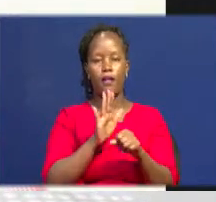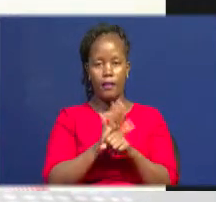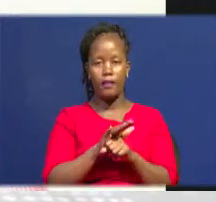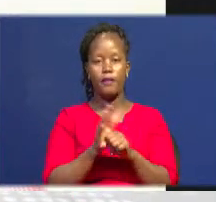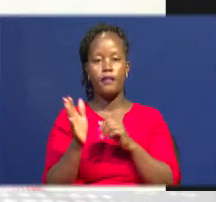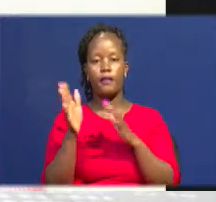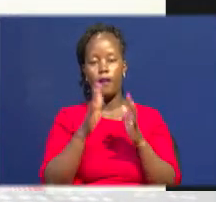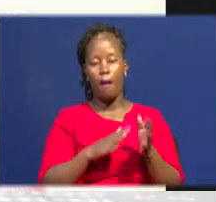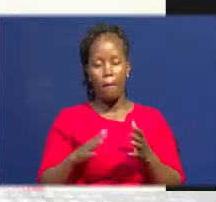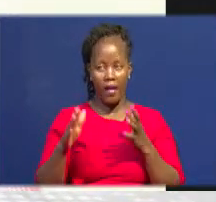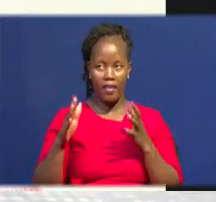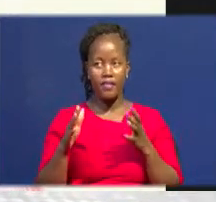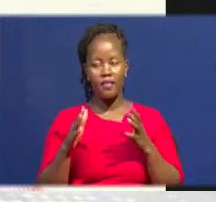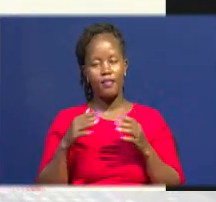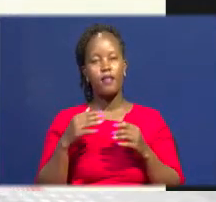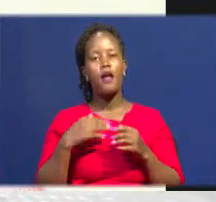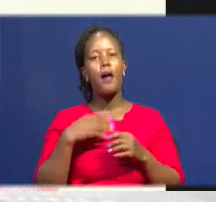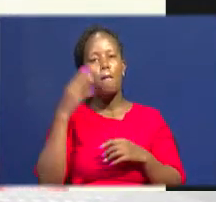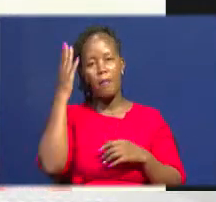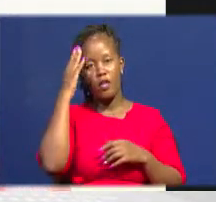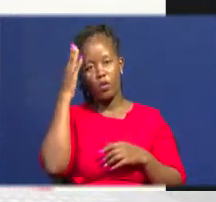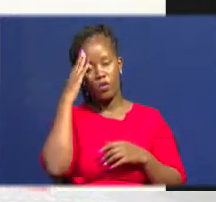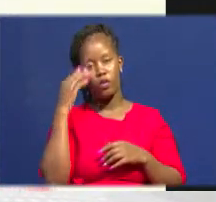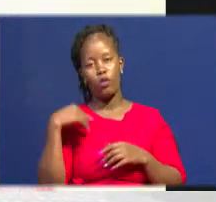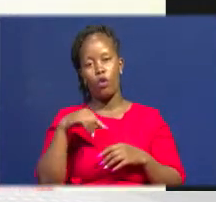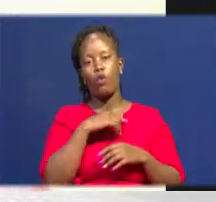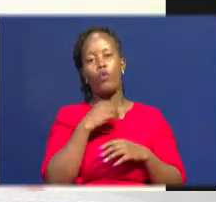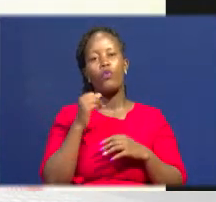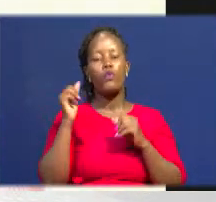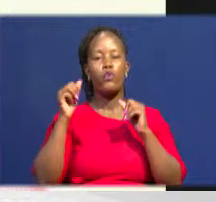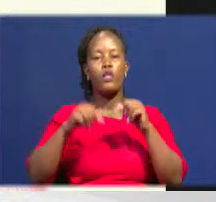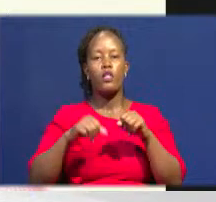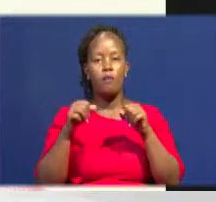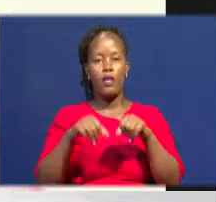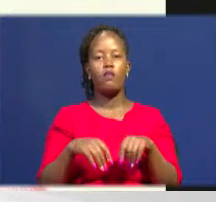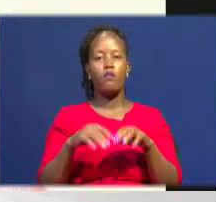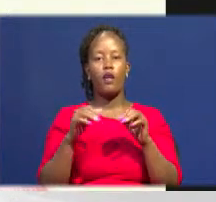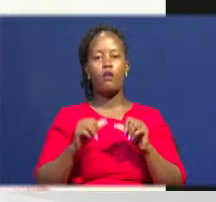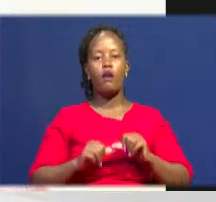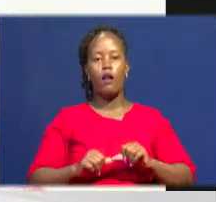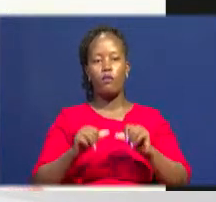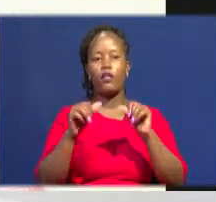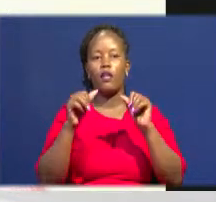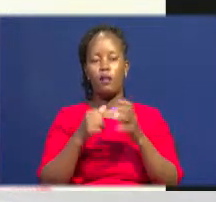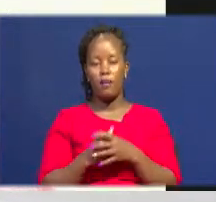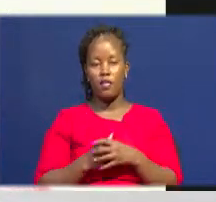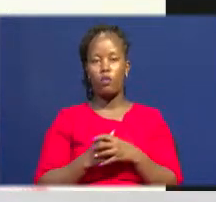in place, I'm sure we shall be able to contain the large number of fans that will appear